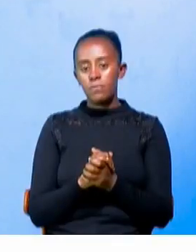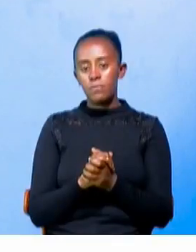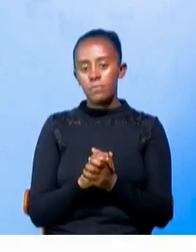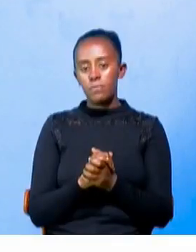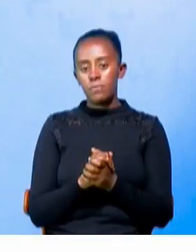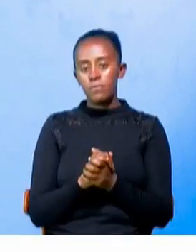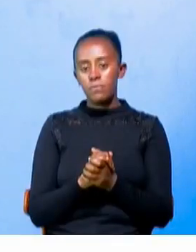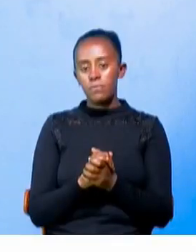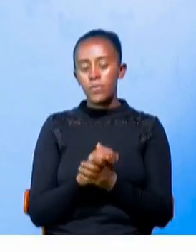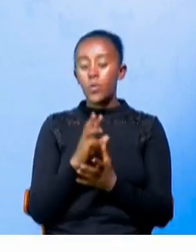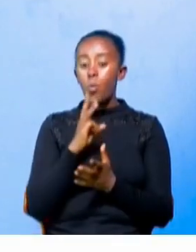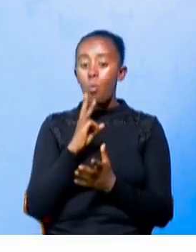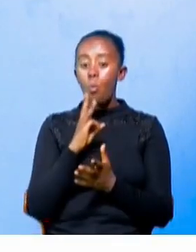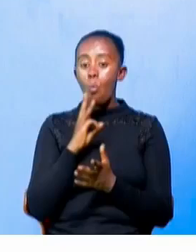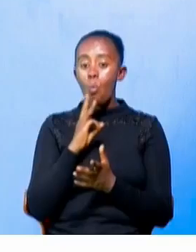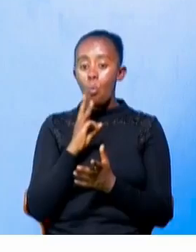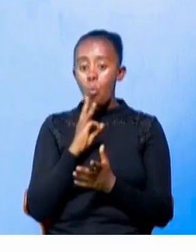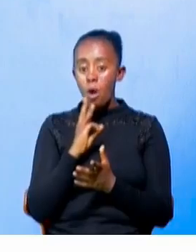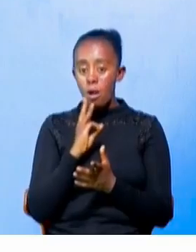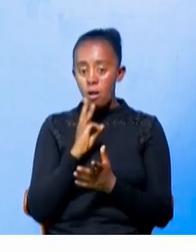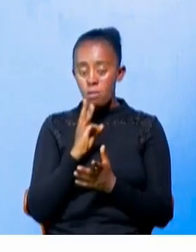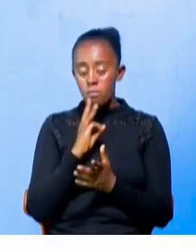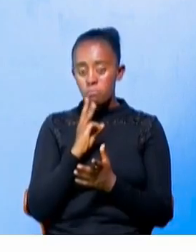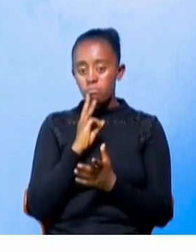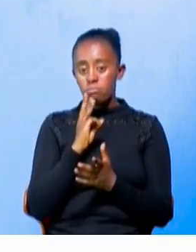right, is